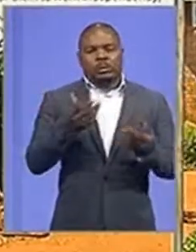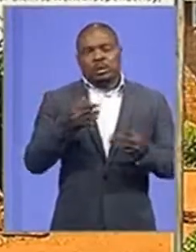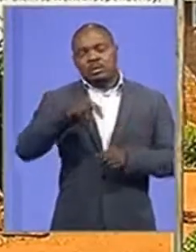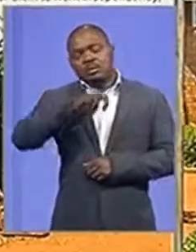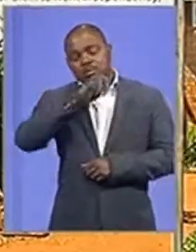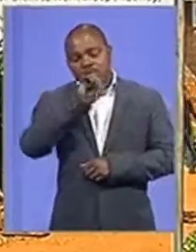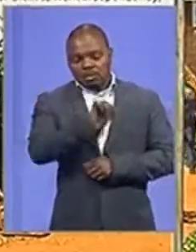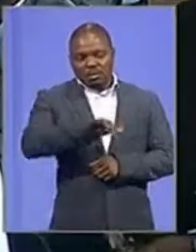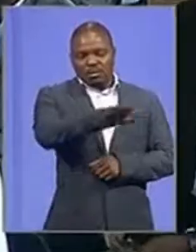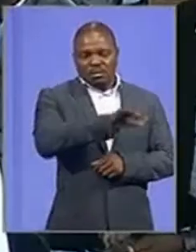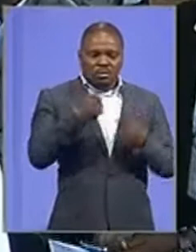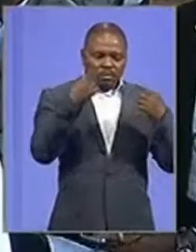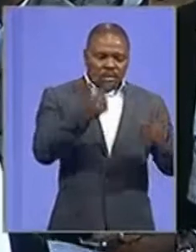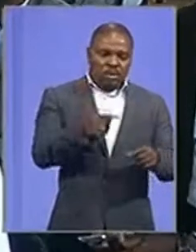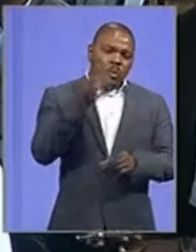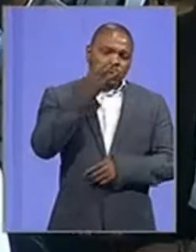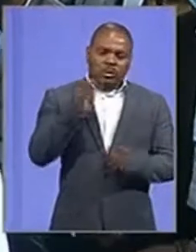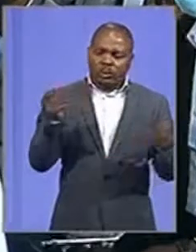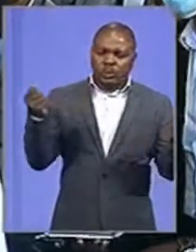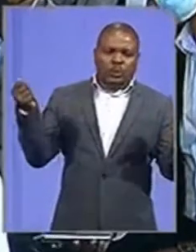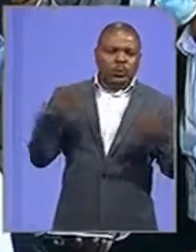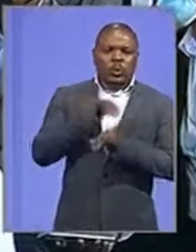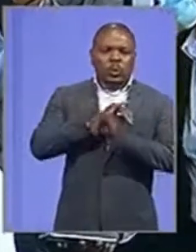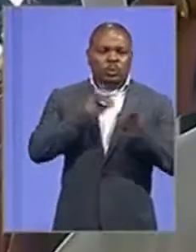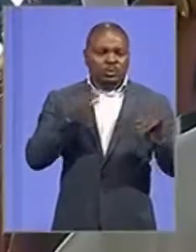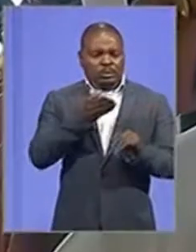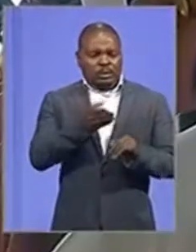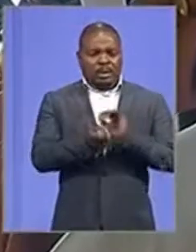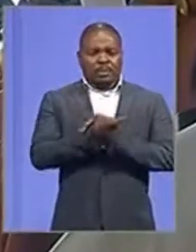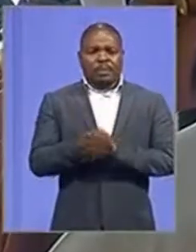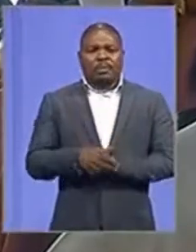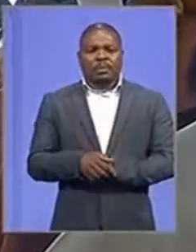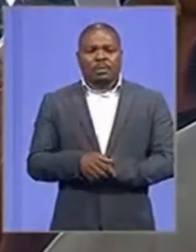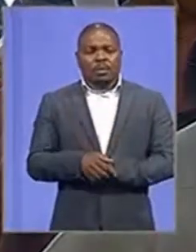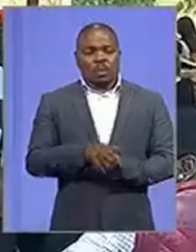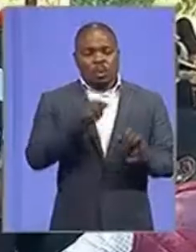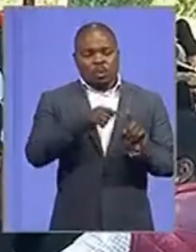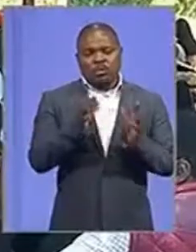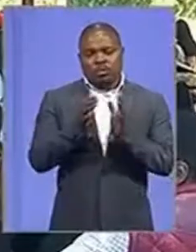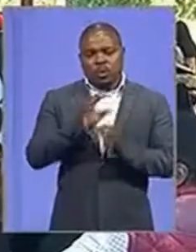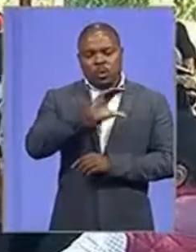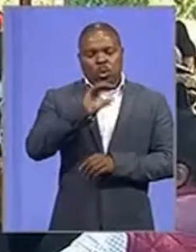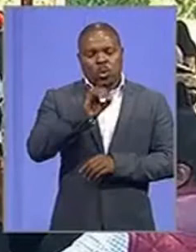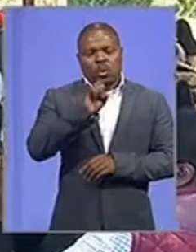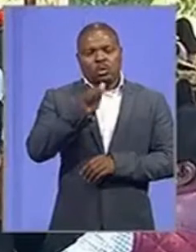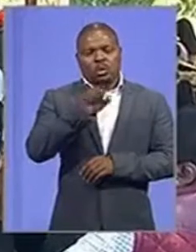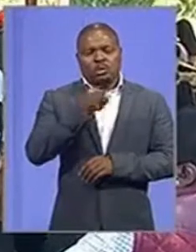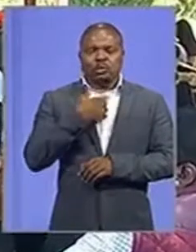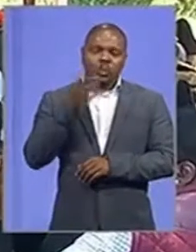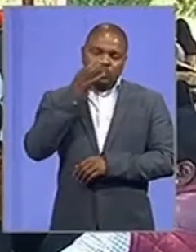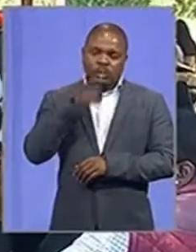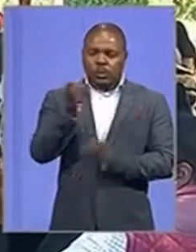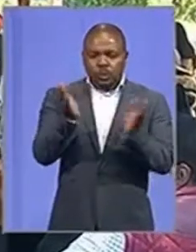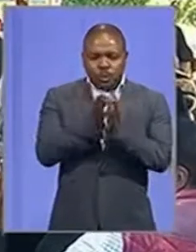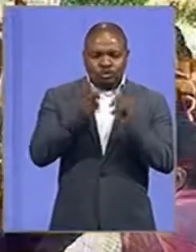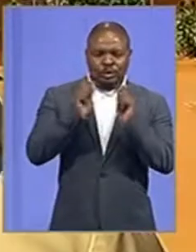o rile ba gakgamaditswe ke tiragalo e mo go maswe. Khosa se ikuetse go lefapha la thuto go tsibogela ntlha ya dipalangwa tsa barutwana ka